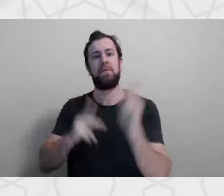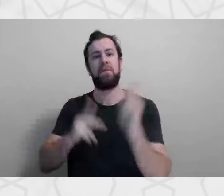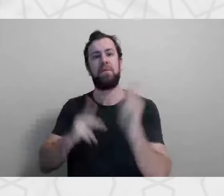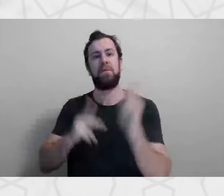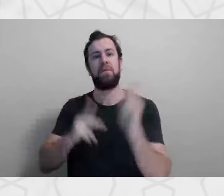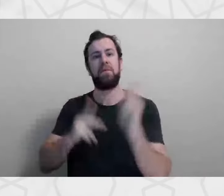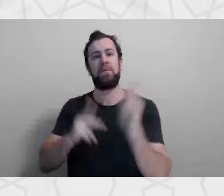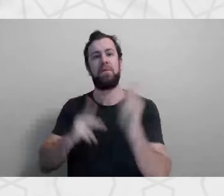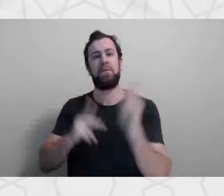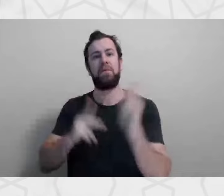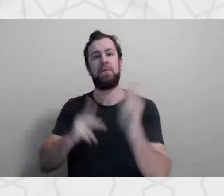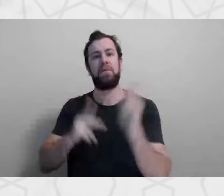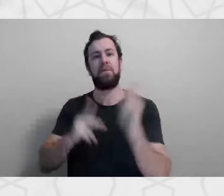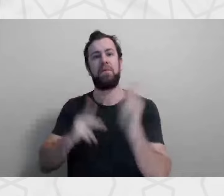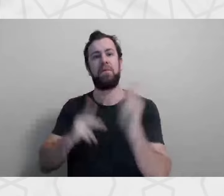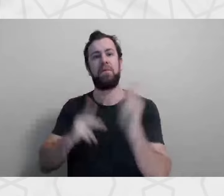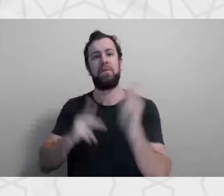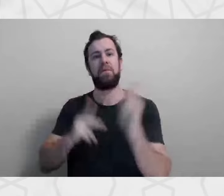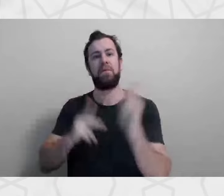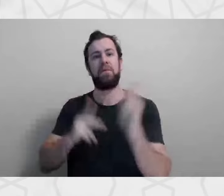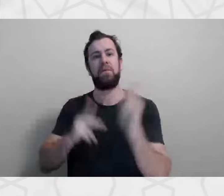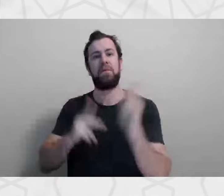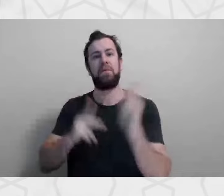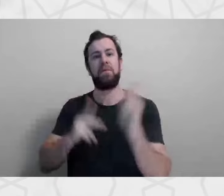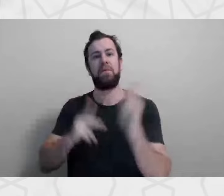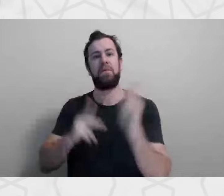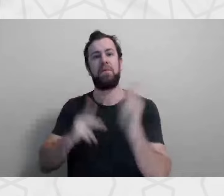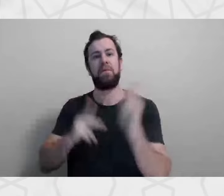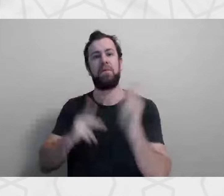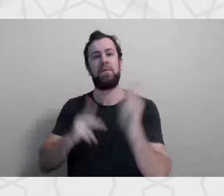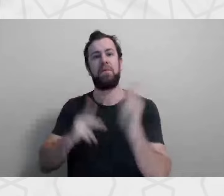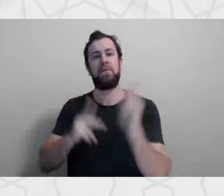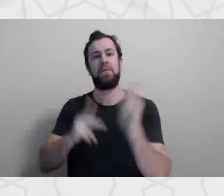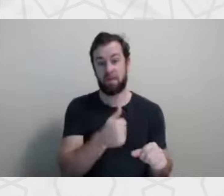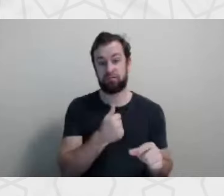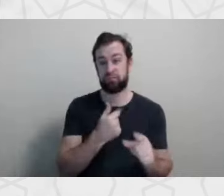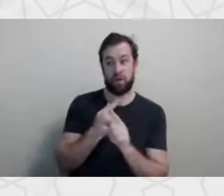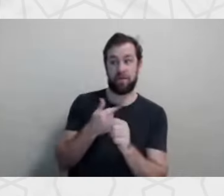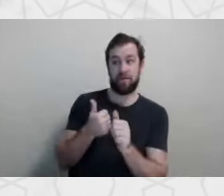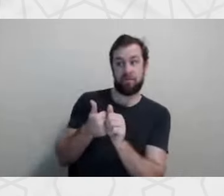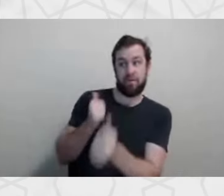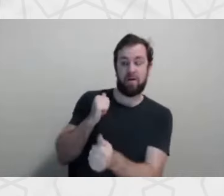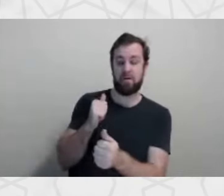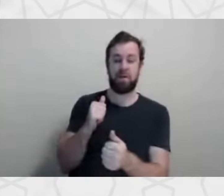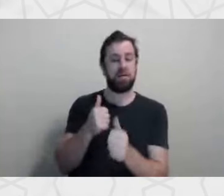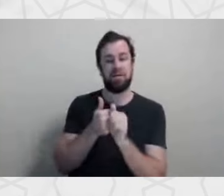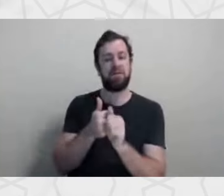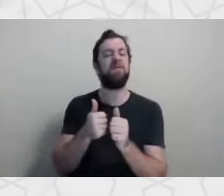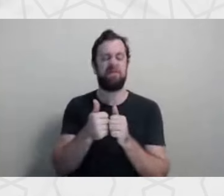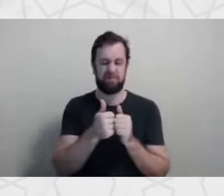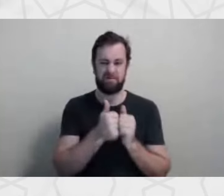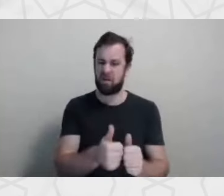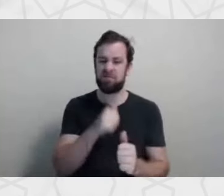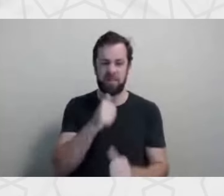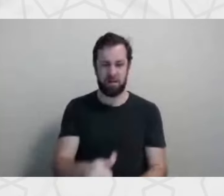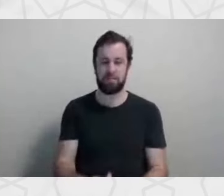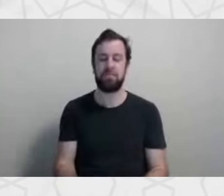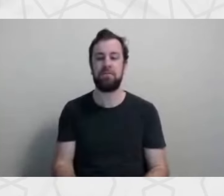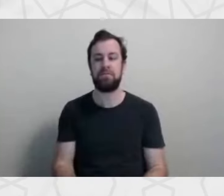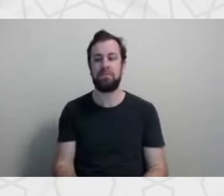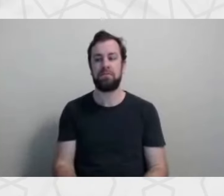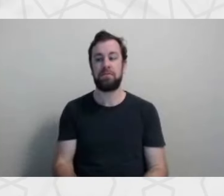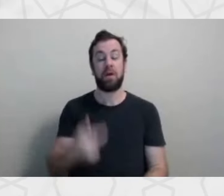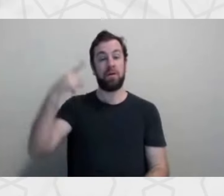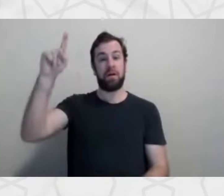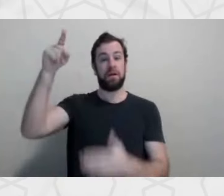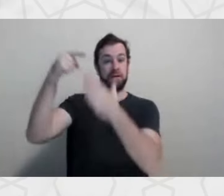themselves. Surely they are the disobedient ones. And so Allah subhanahu wa ta'ala has